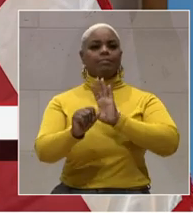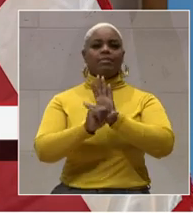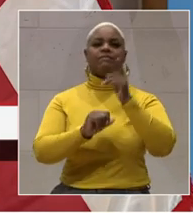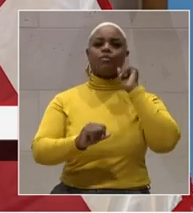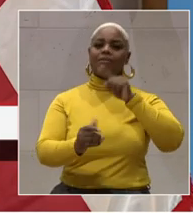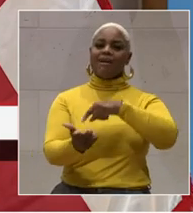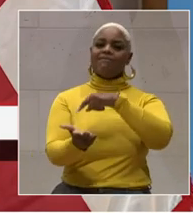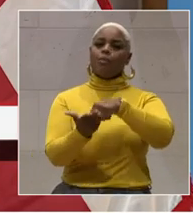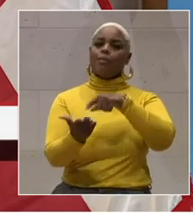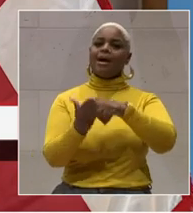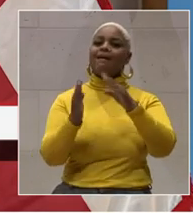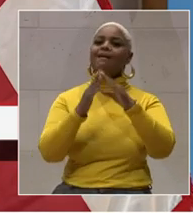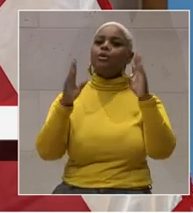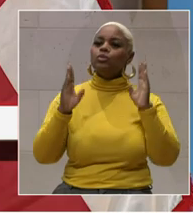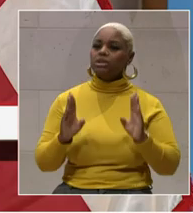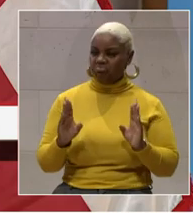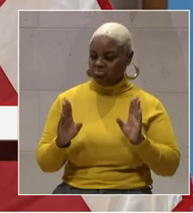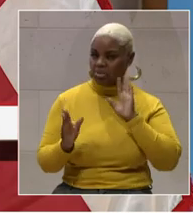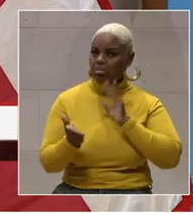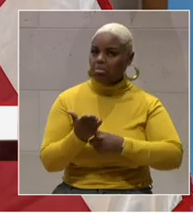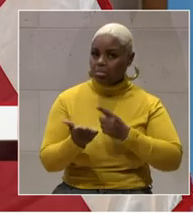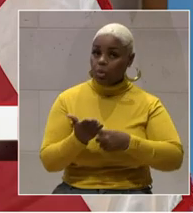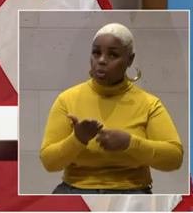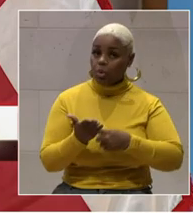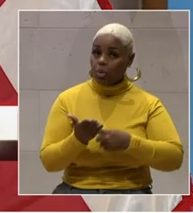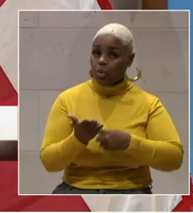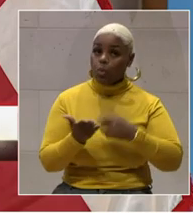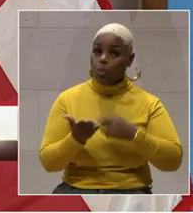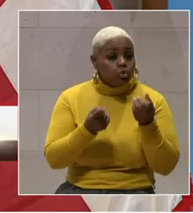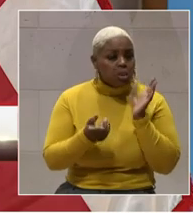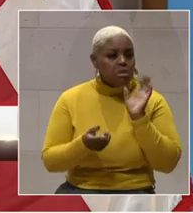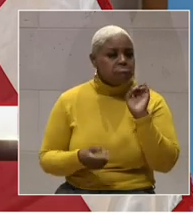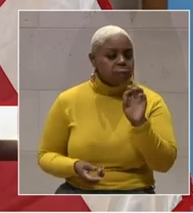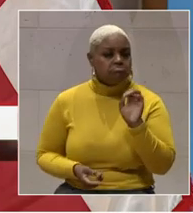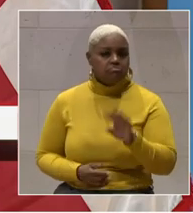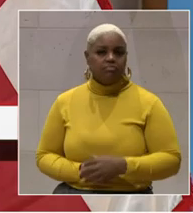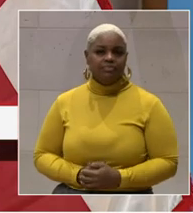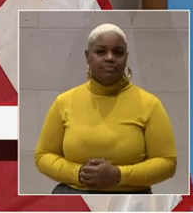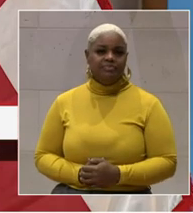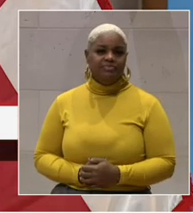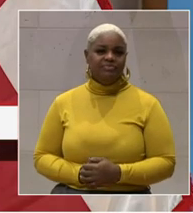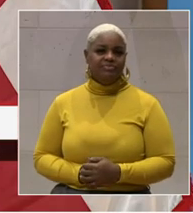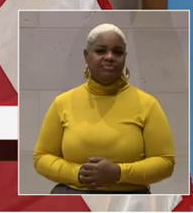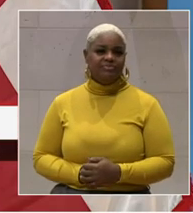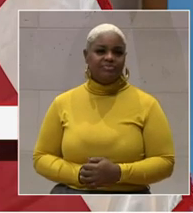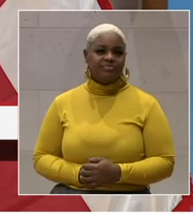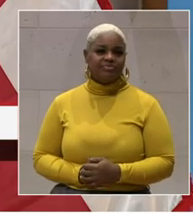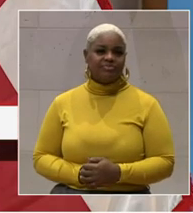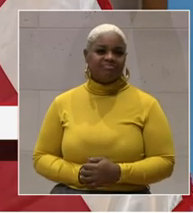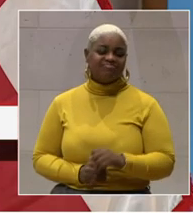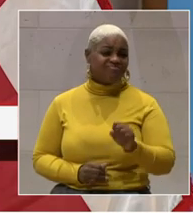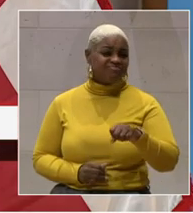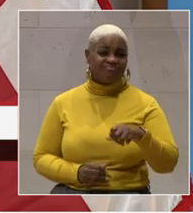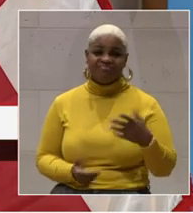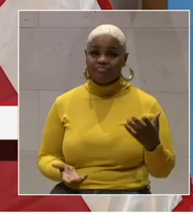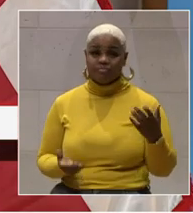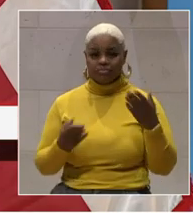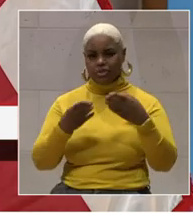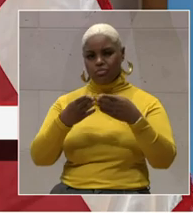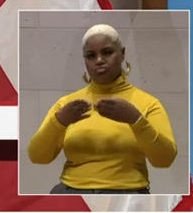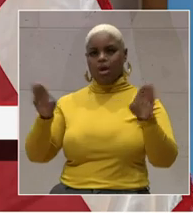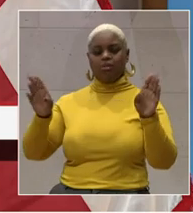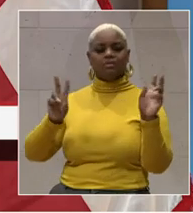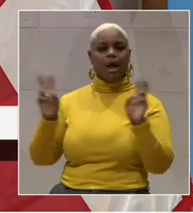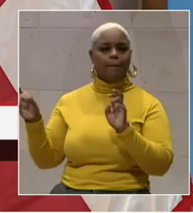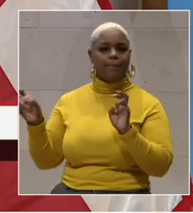and what has worked for us. Of course, it's a broad topic, and in lots of